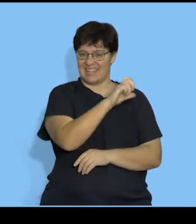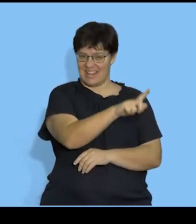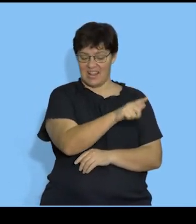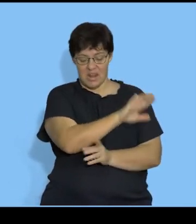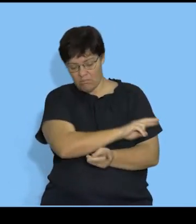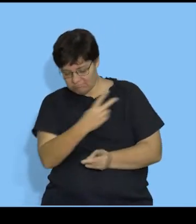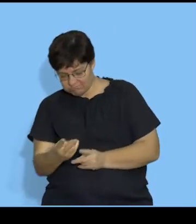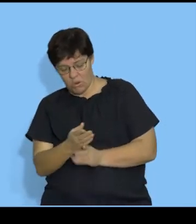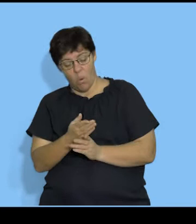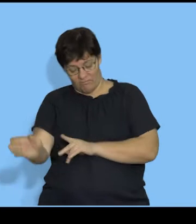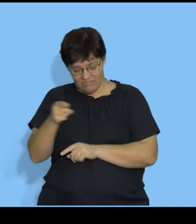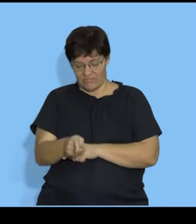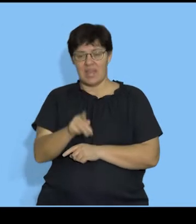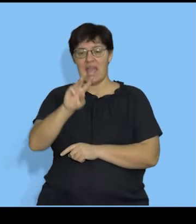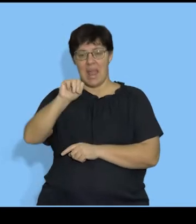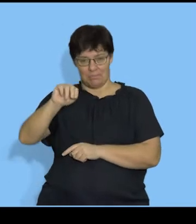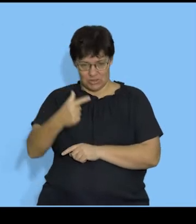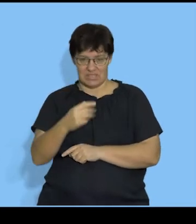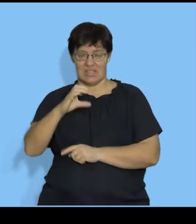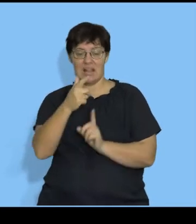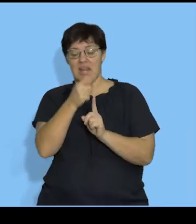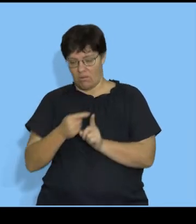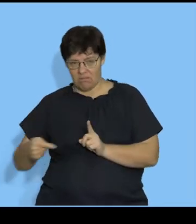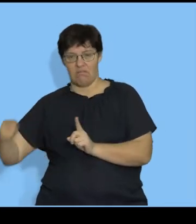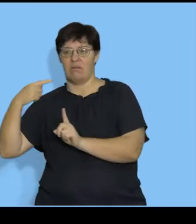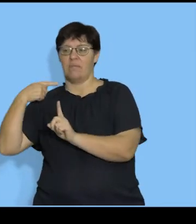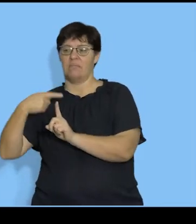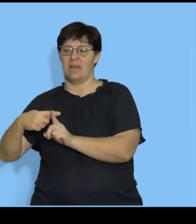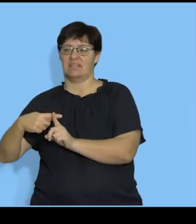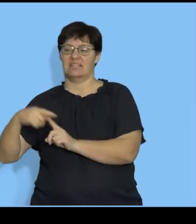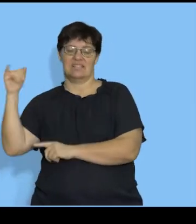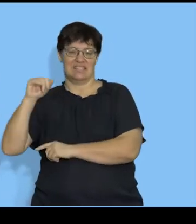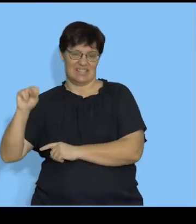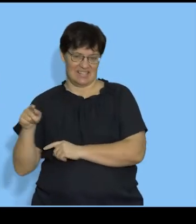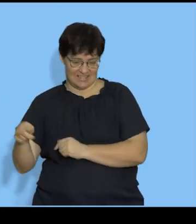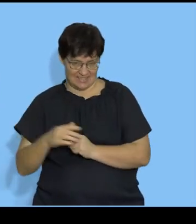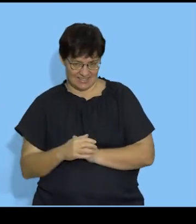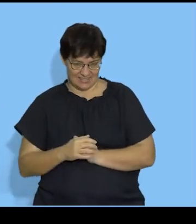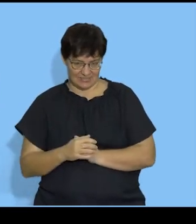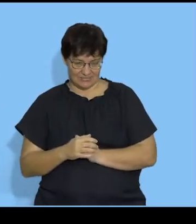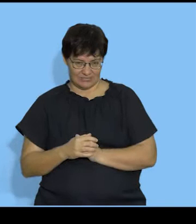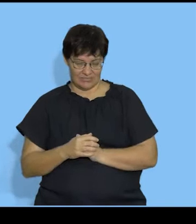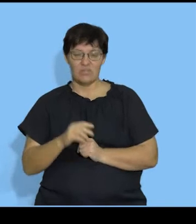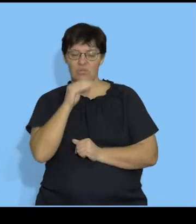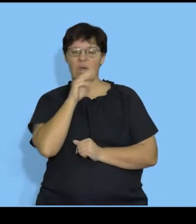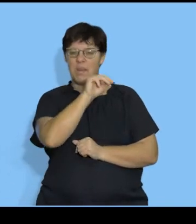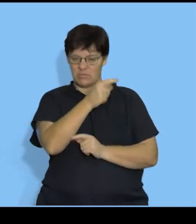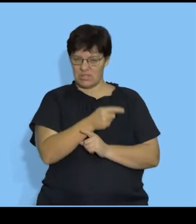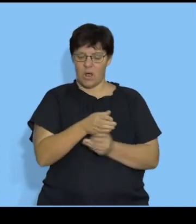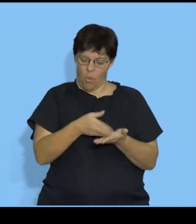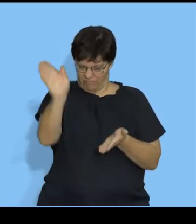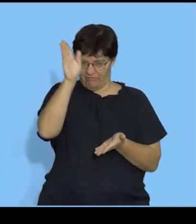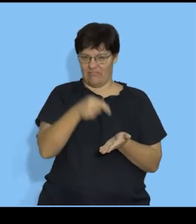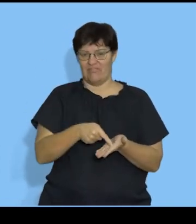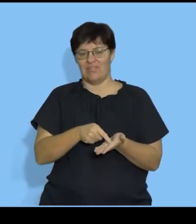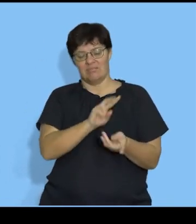is produced as atoms. At the end of the day, we can say that magnesium was able to displace the zinc.